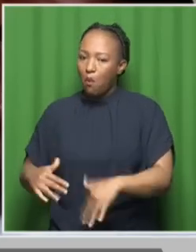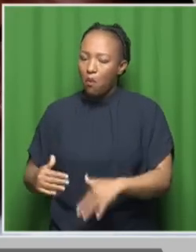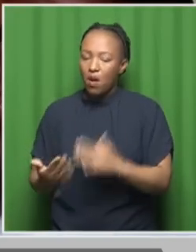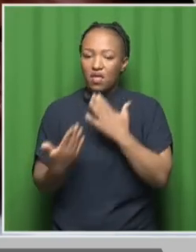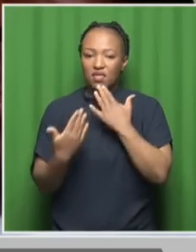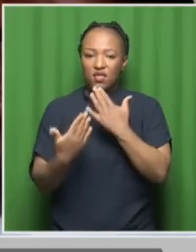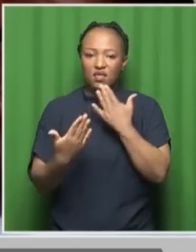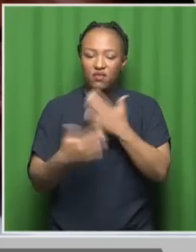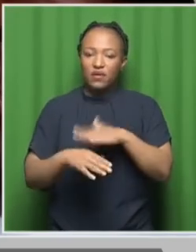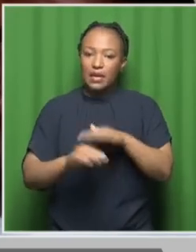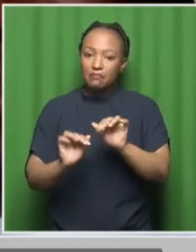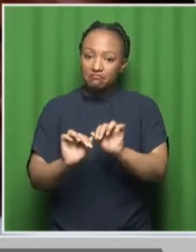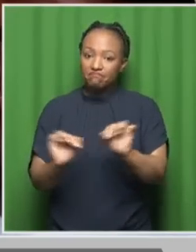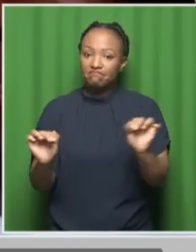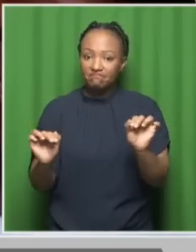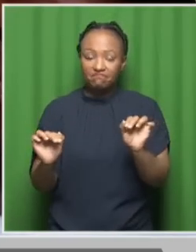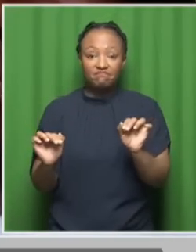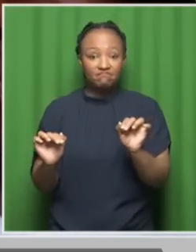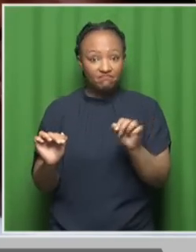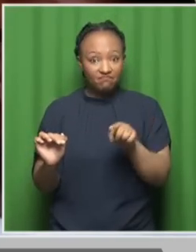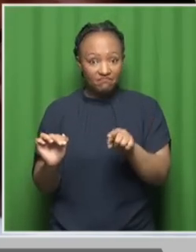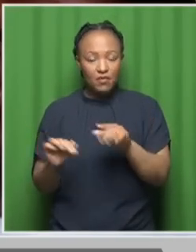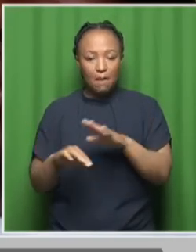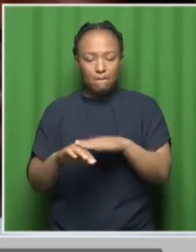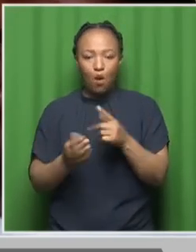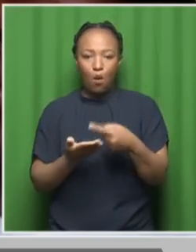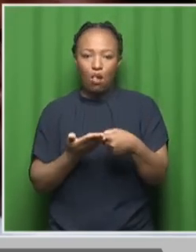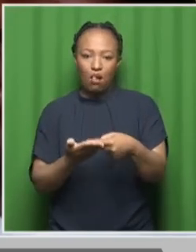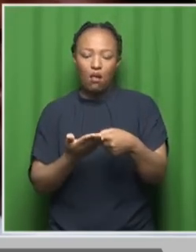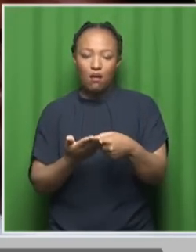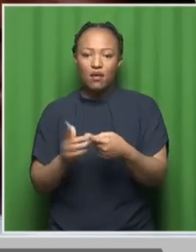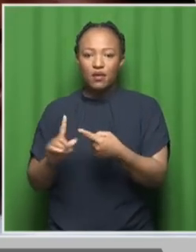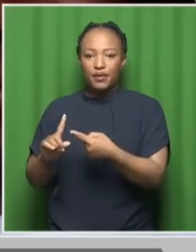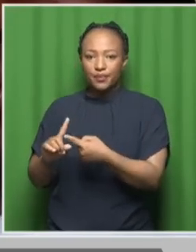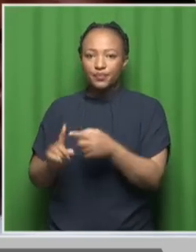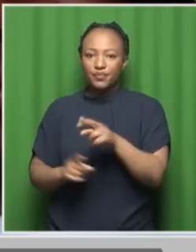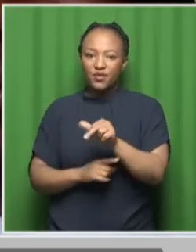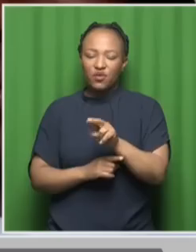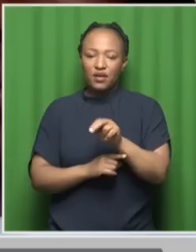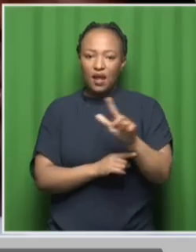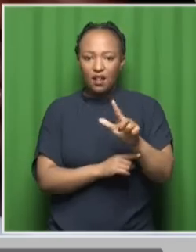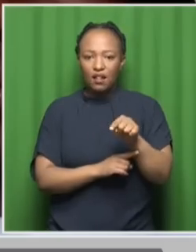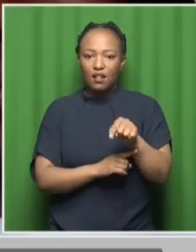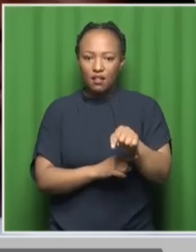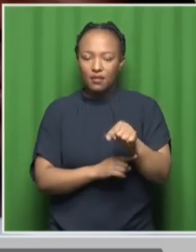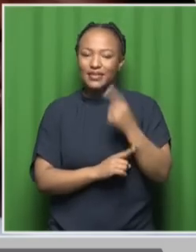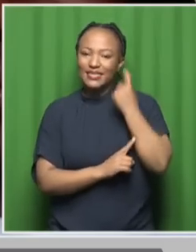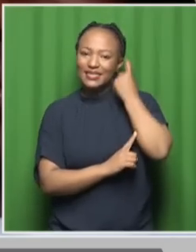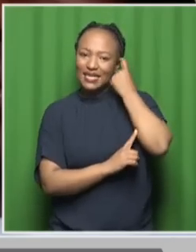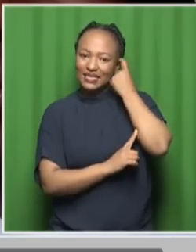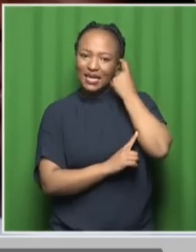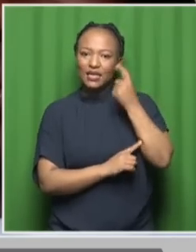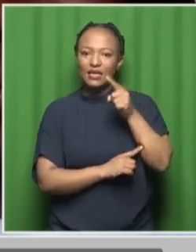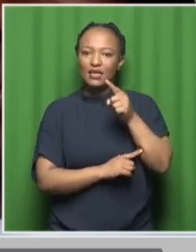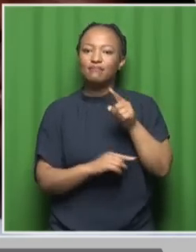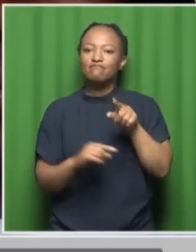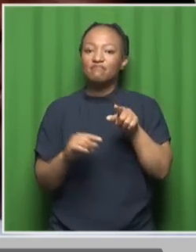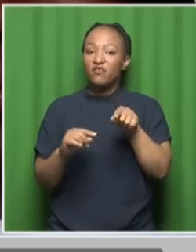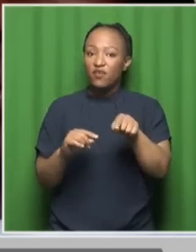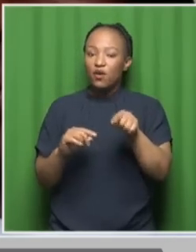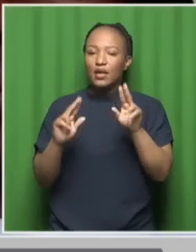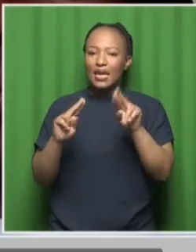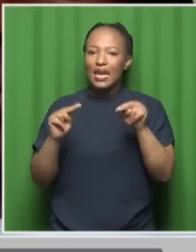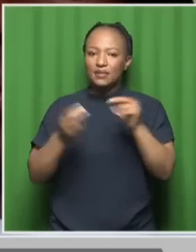obviously a conversation that needs to be expanded. Randall Oosthuizen is the Secretary General of the National Association of Artisanal